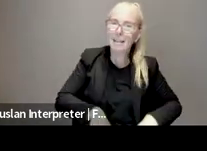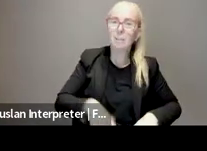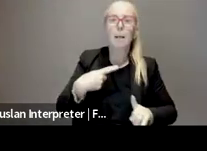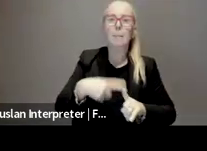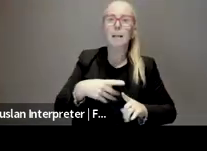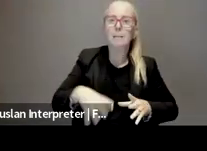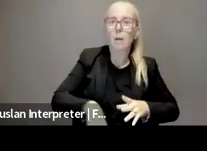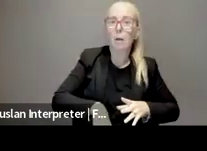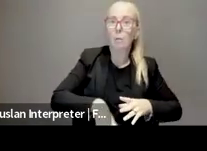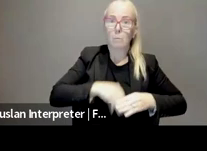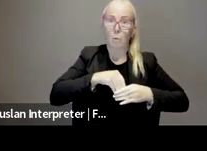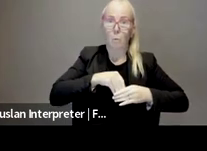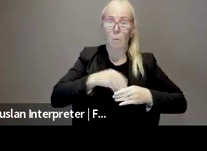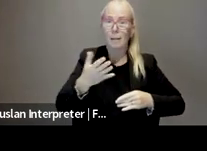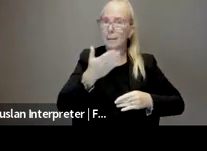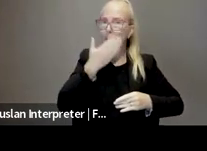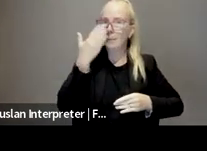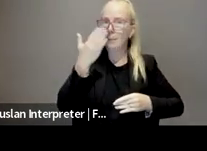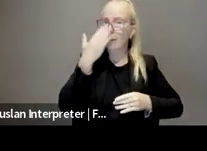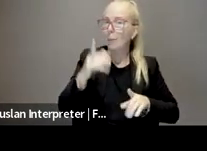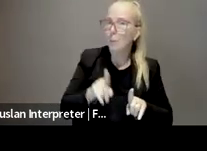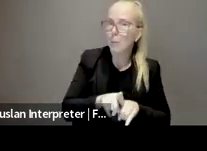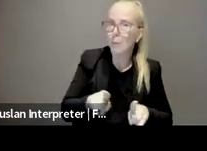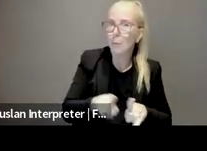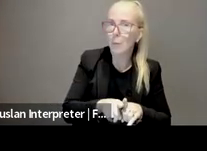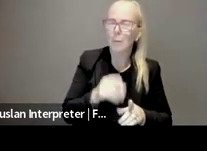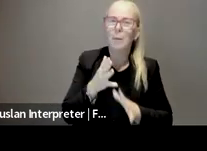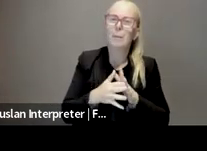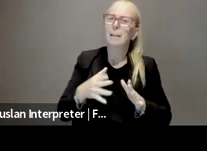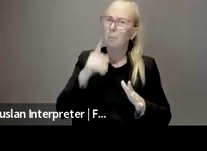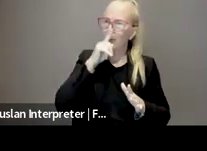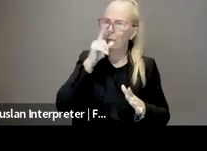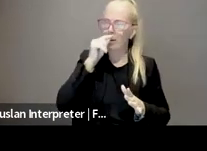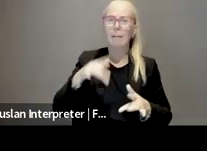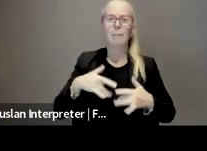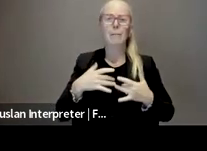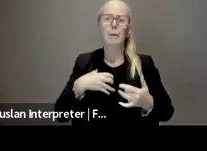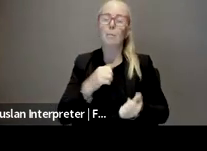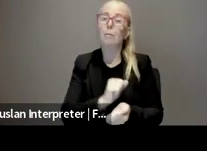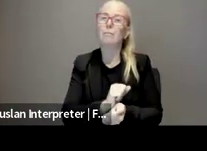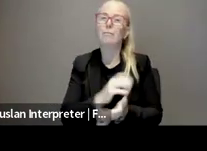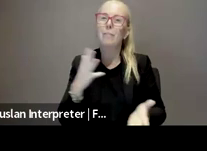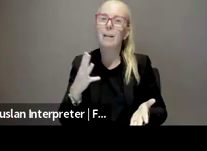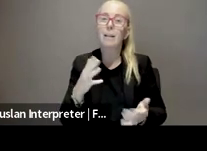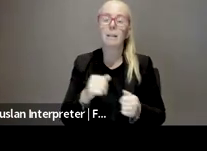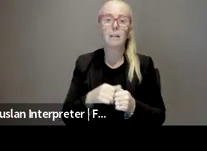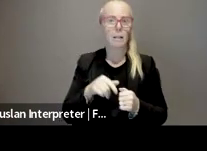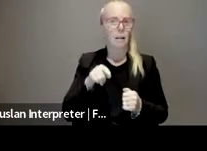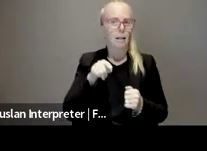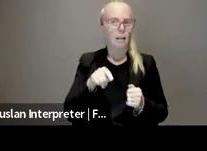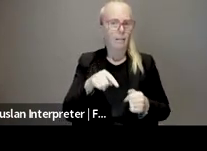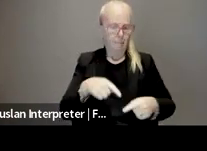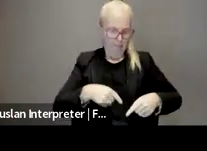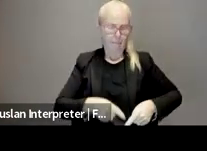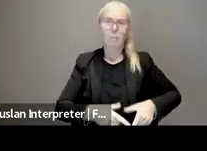stolen by their condition. The multi-billion-dollar global ostomy care industry underscores a ripe opportunity for